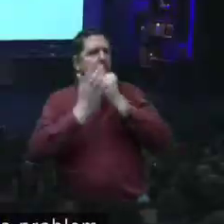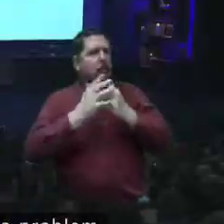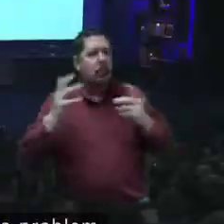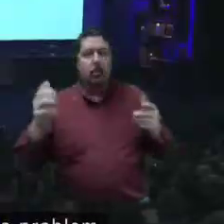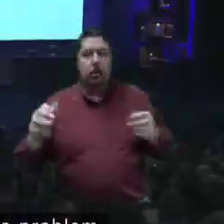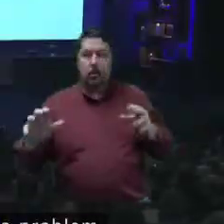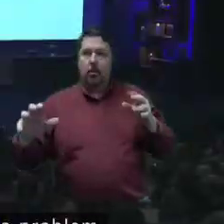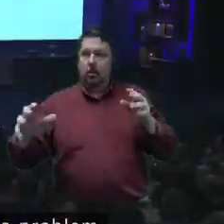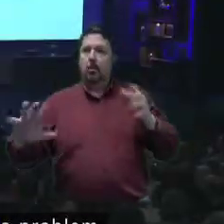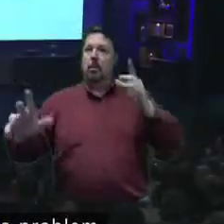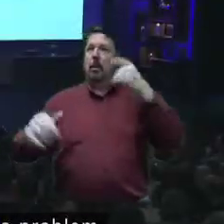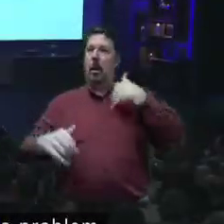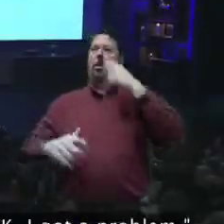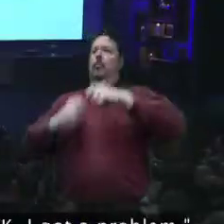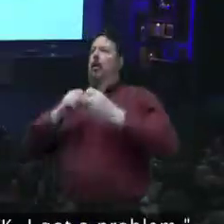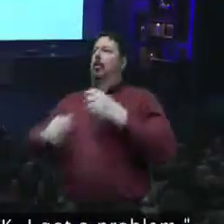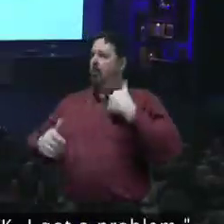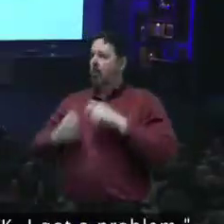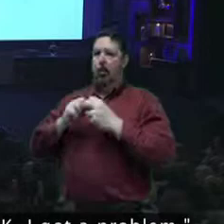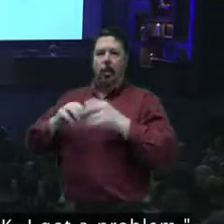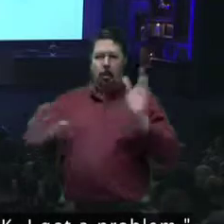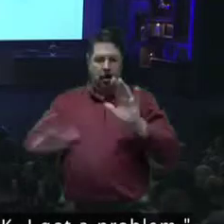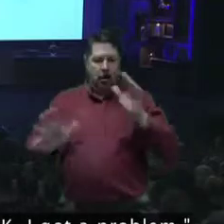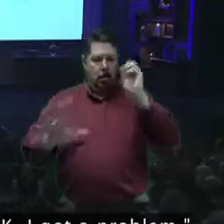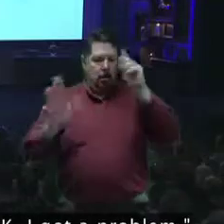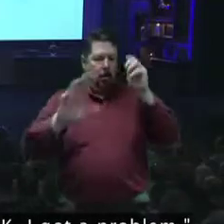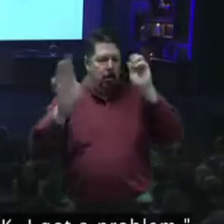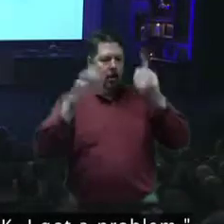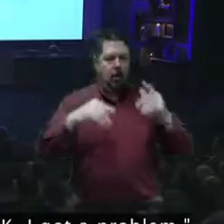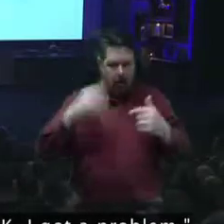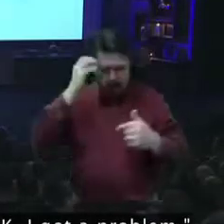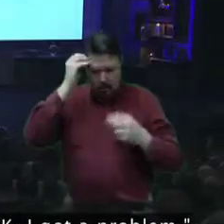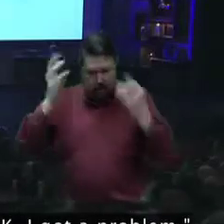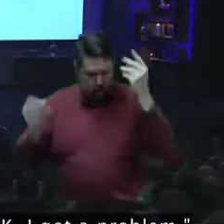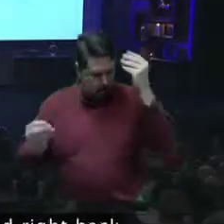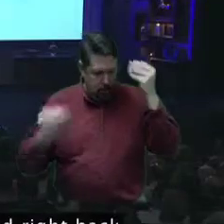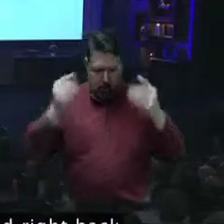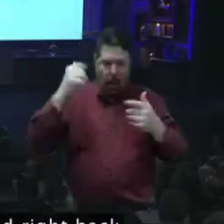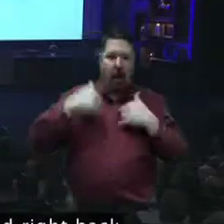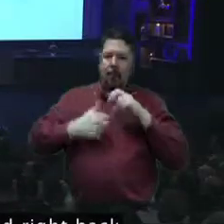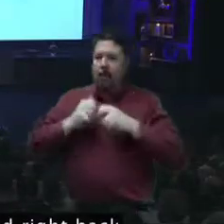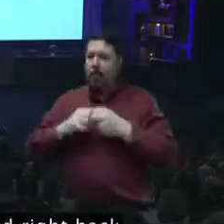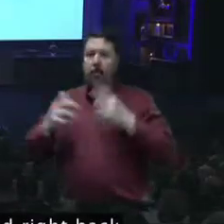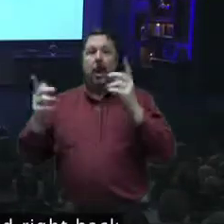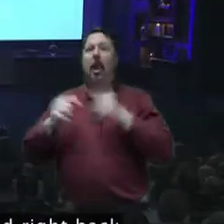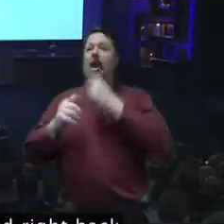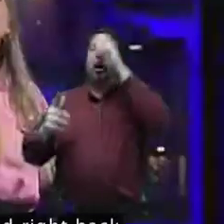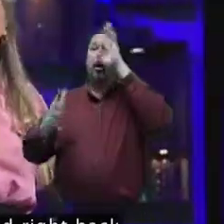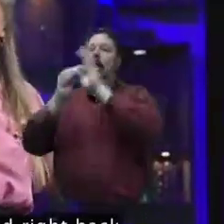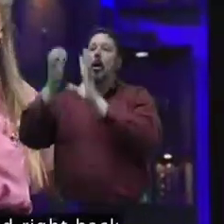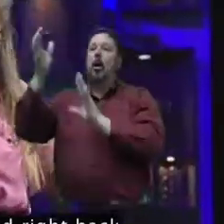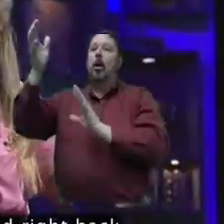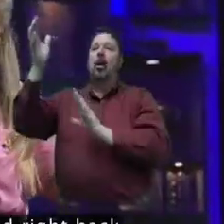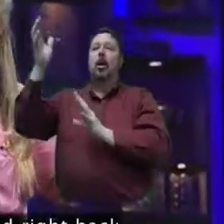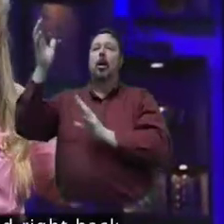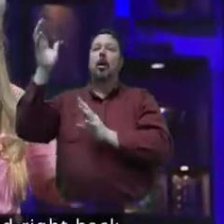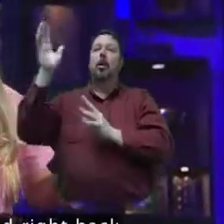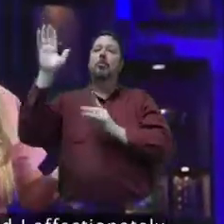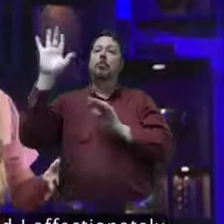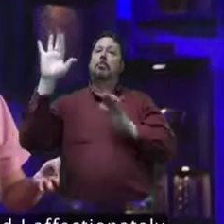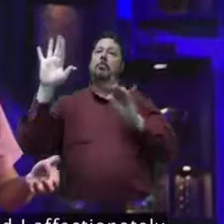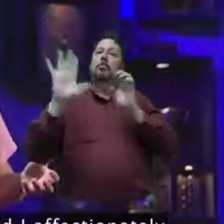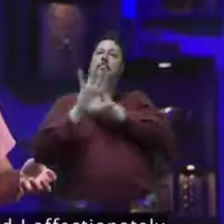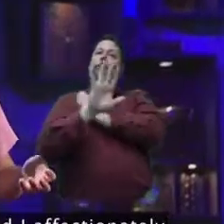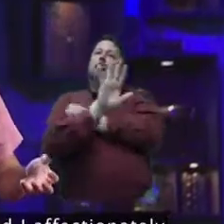And I'm going, oh, I got a problem. So it's like, okay, I got a problem. But then I immediately drifted right